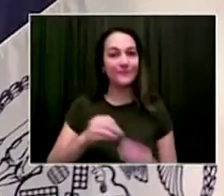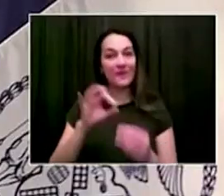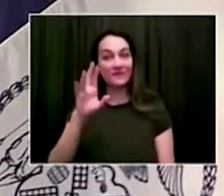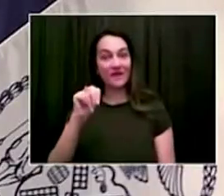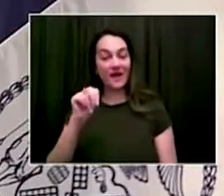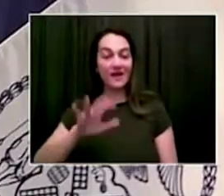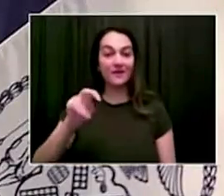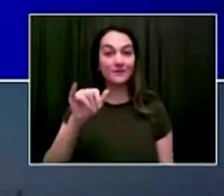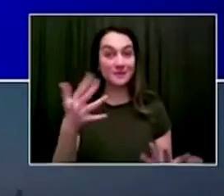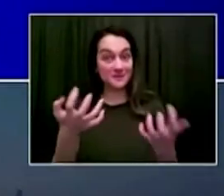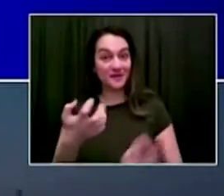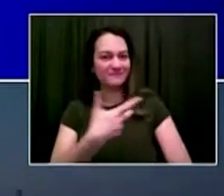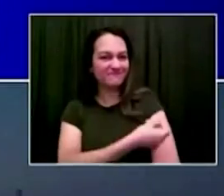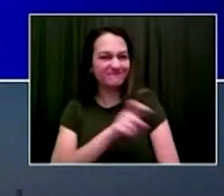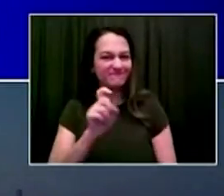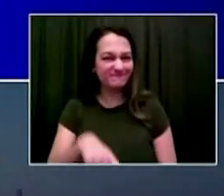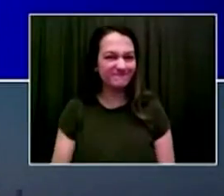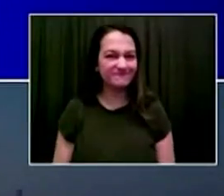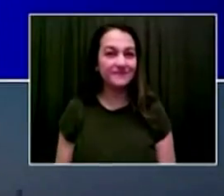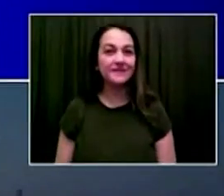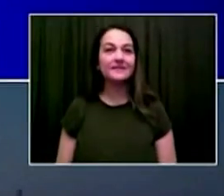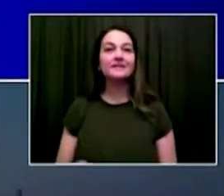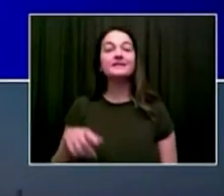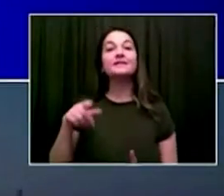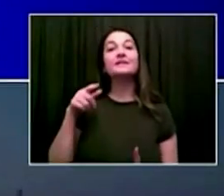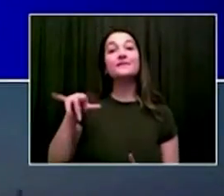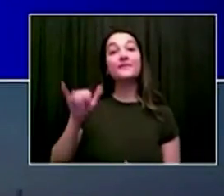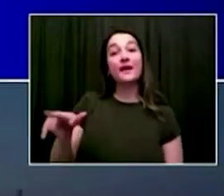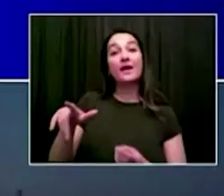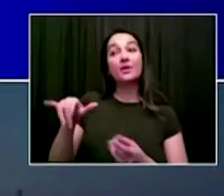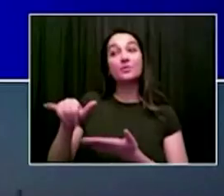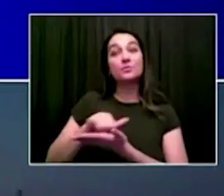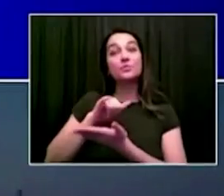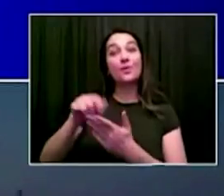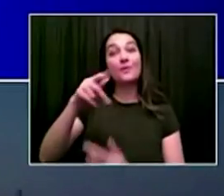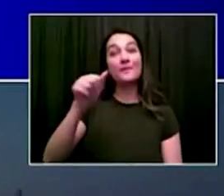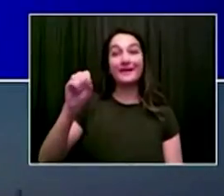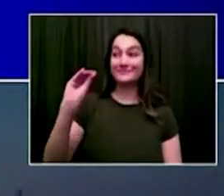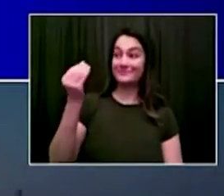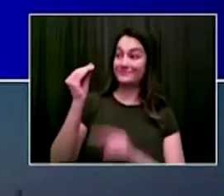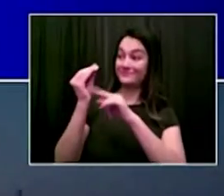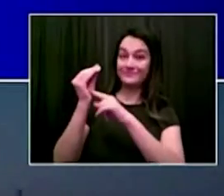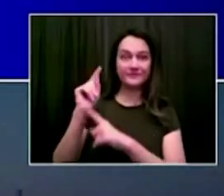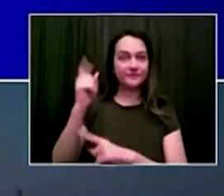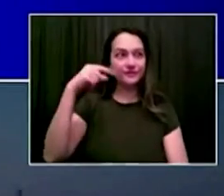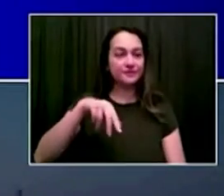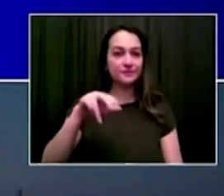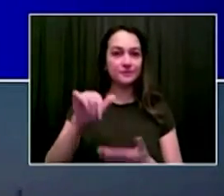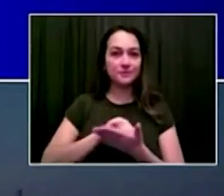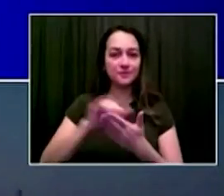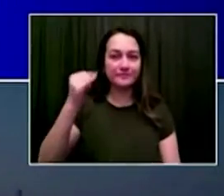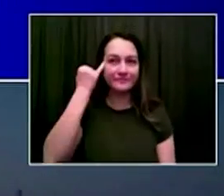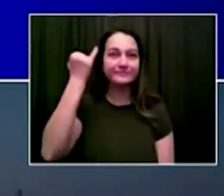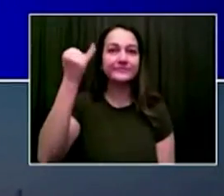variant. The announcement is the latest in a string of initiatives aimed at encouraging more residents to get vaccinated as the